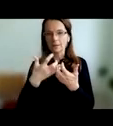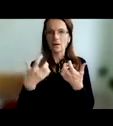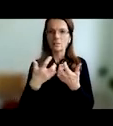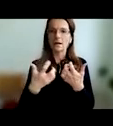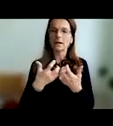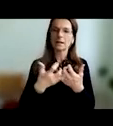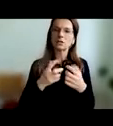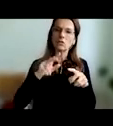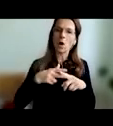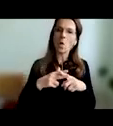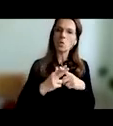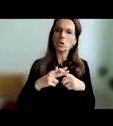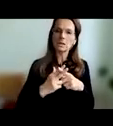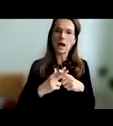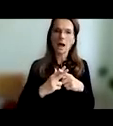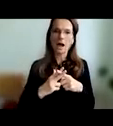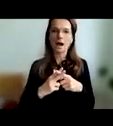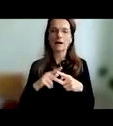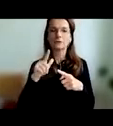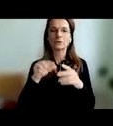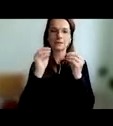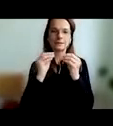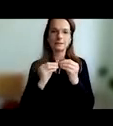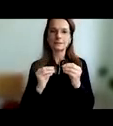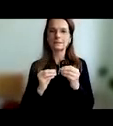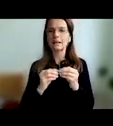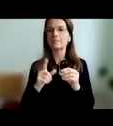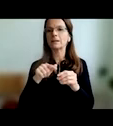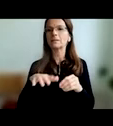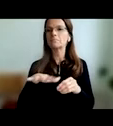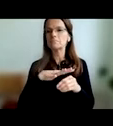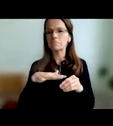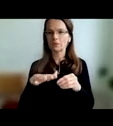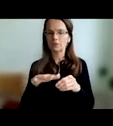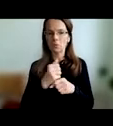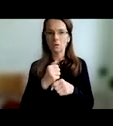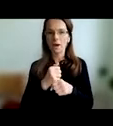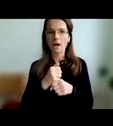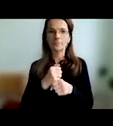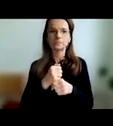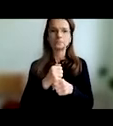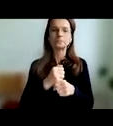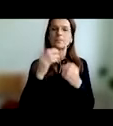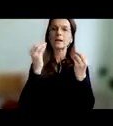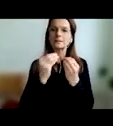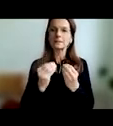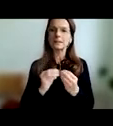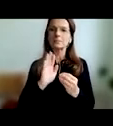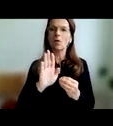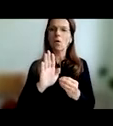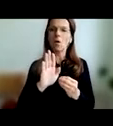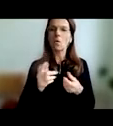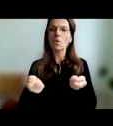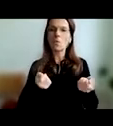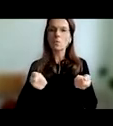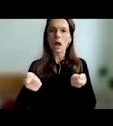per then dire also advanced labor sistema Carina market Plataforma, intelligent e tools for sistemi the o users, then Gaulianic, the Cazzi system dire